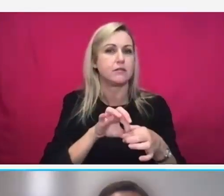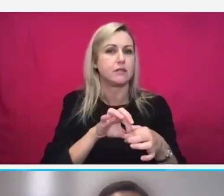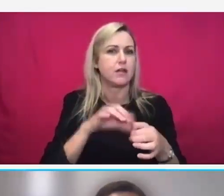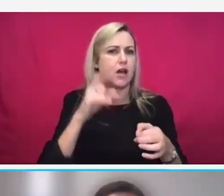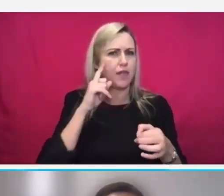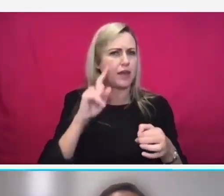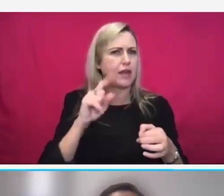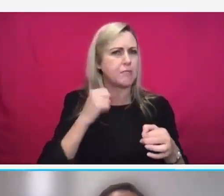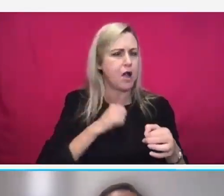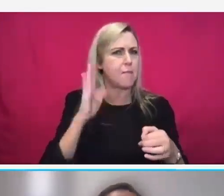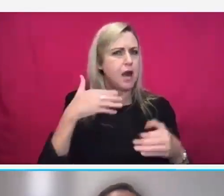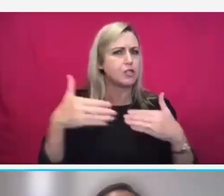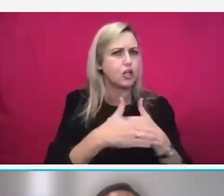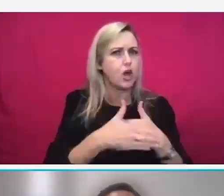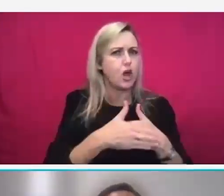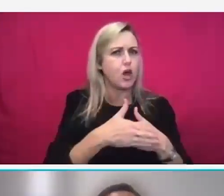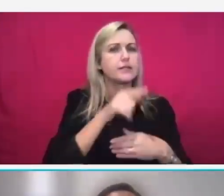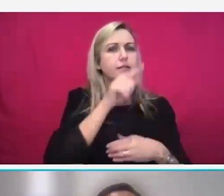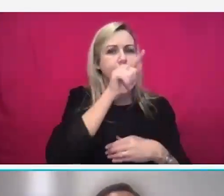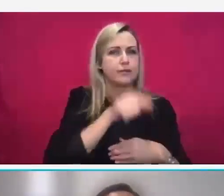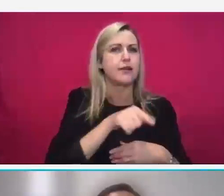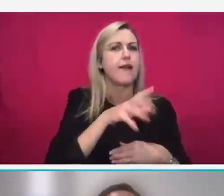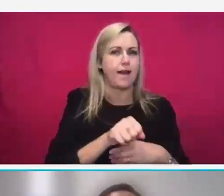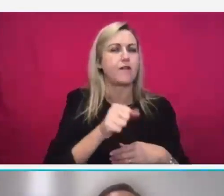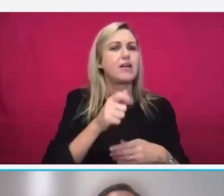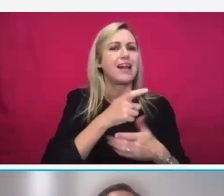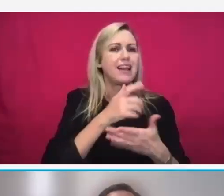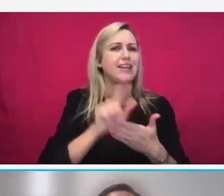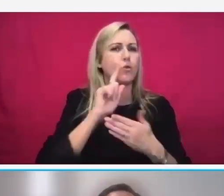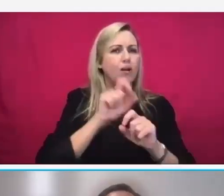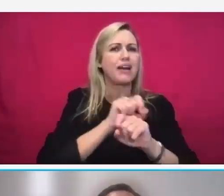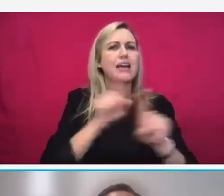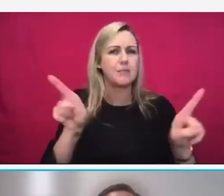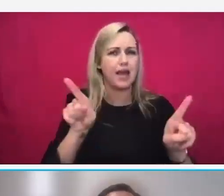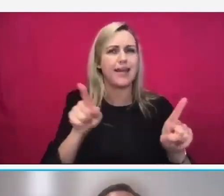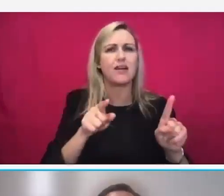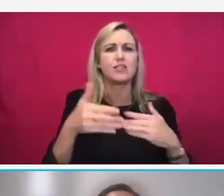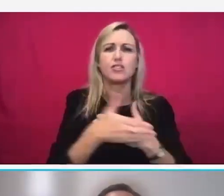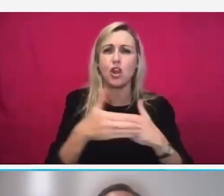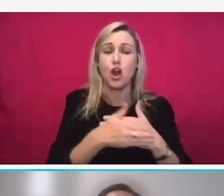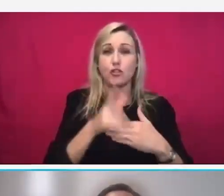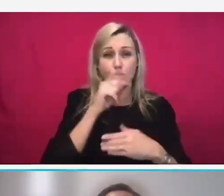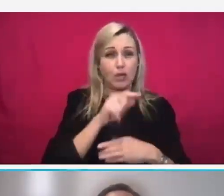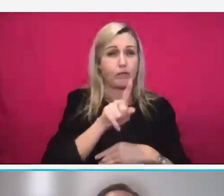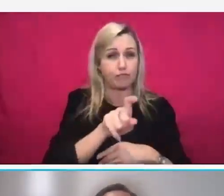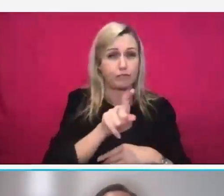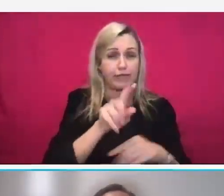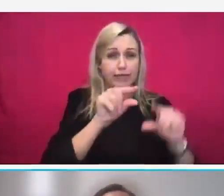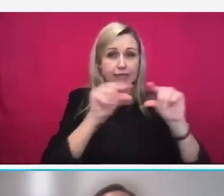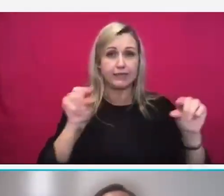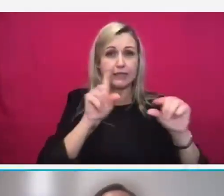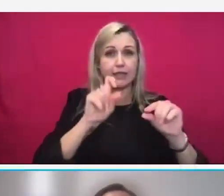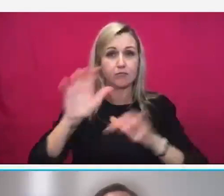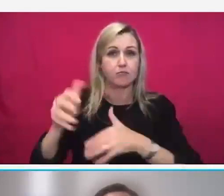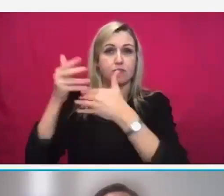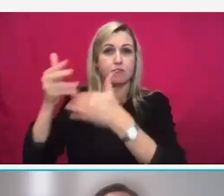slide actually has gone, but yes, so when these are dispensed out to everybody, there'll be the link available that they can go to our website